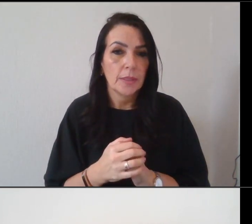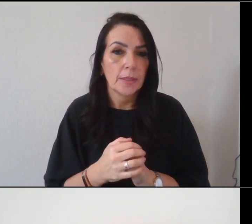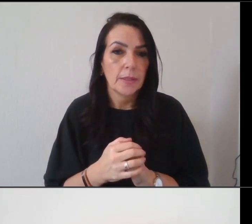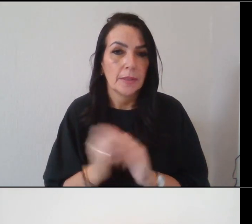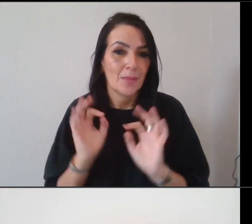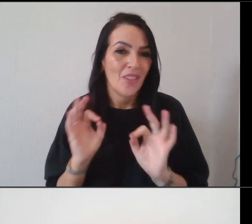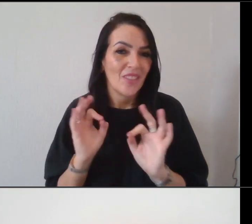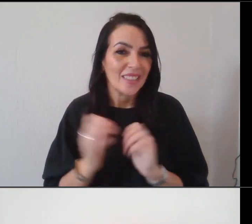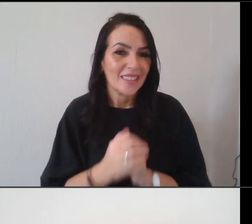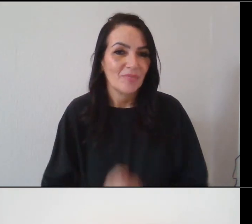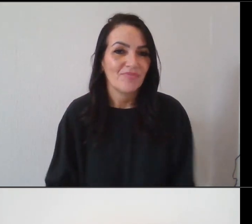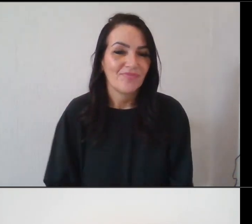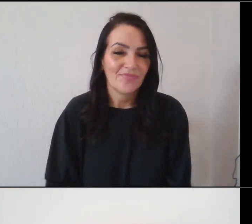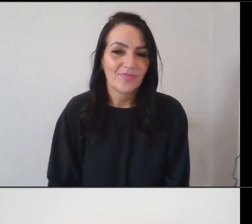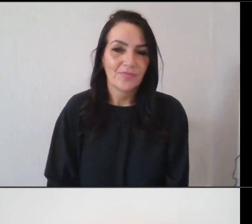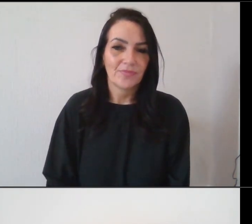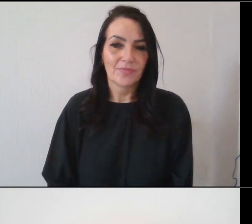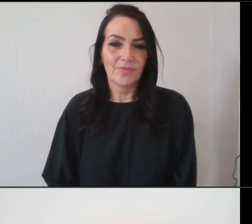Perfect. Thank you.